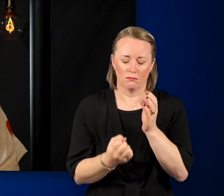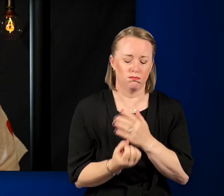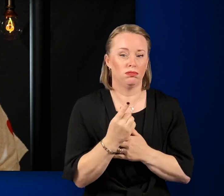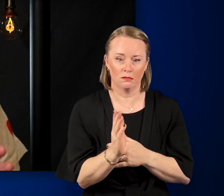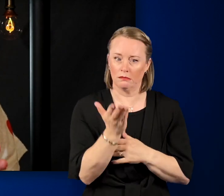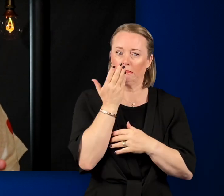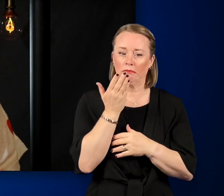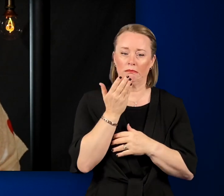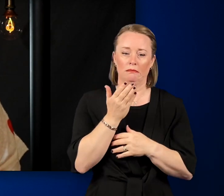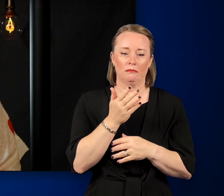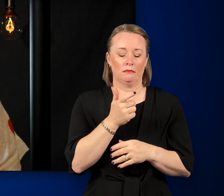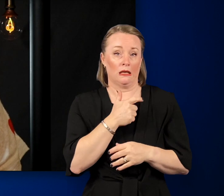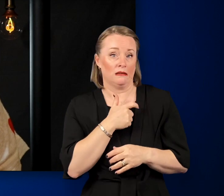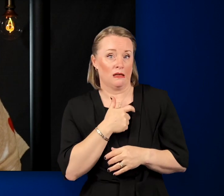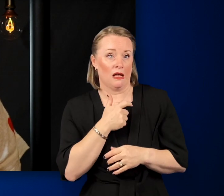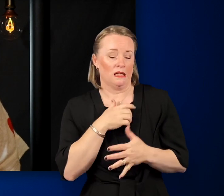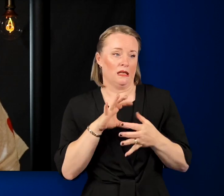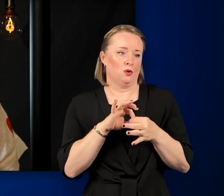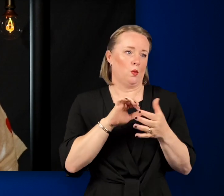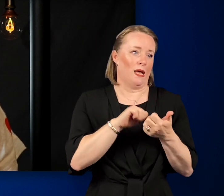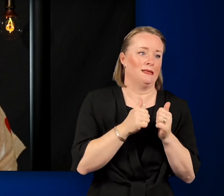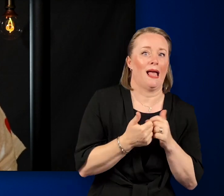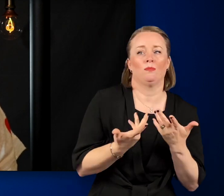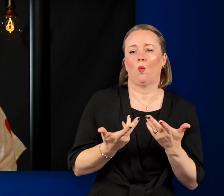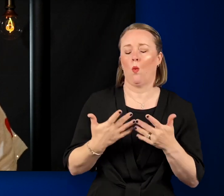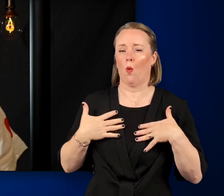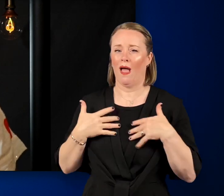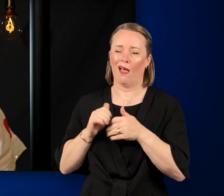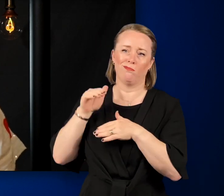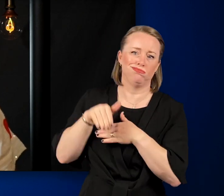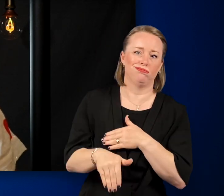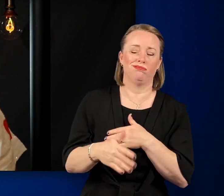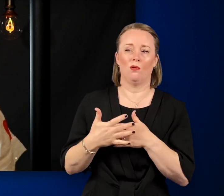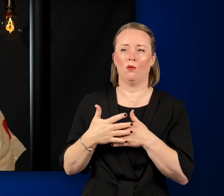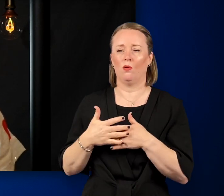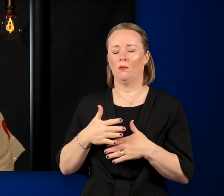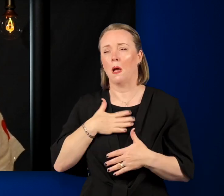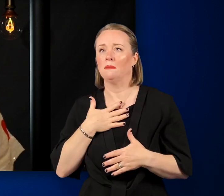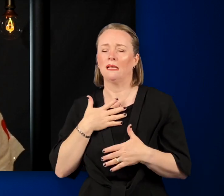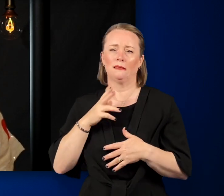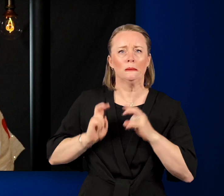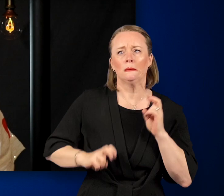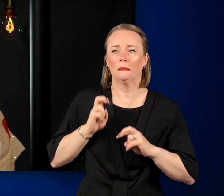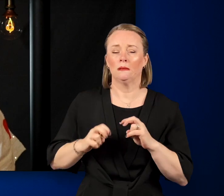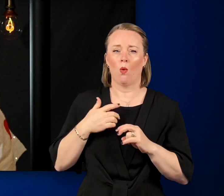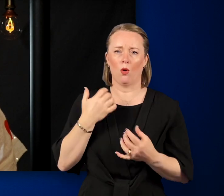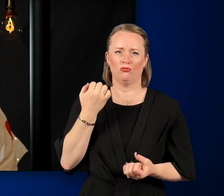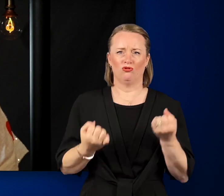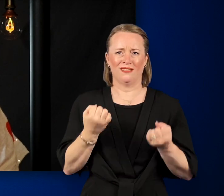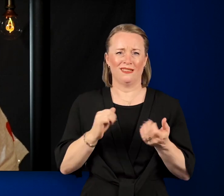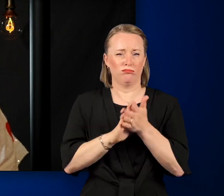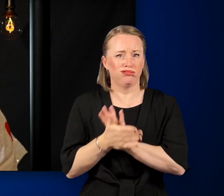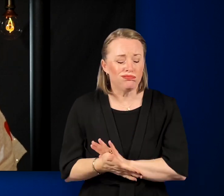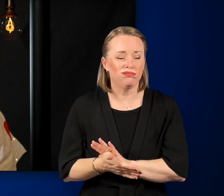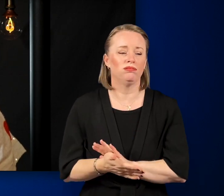exam results, as many have had recently, whether it's poor health, whether it's conflict, or whether it's injustice, we need to remember